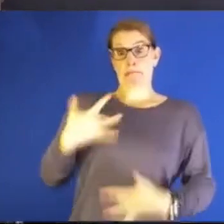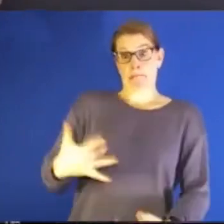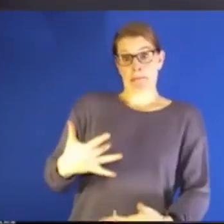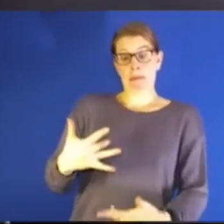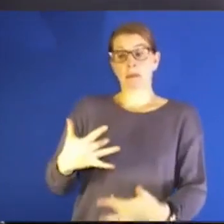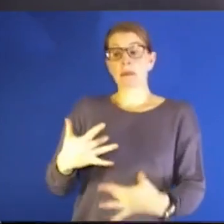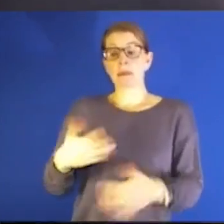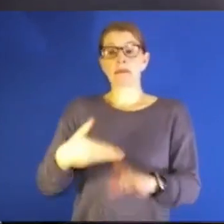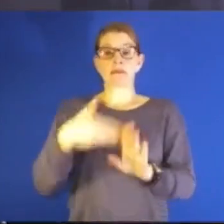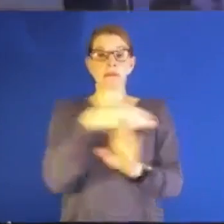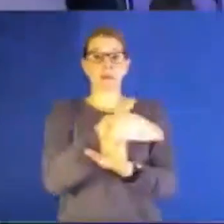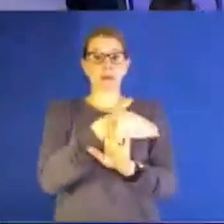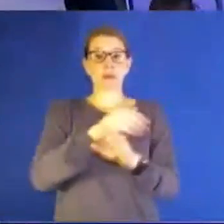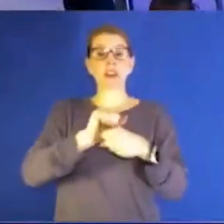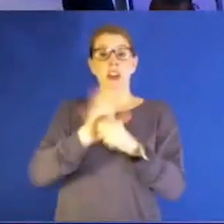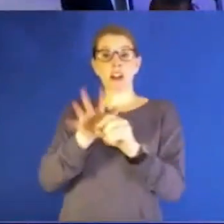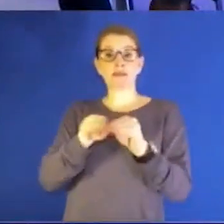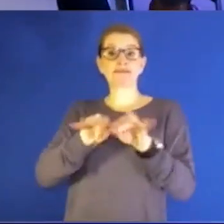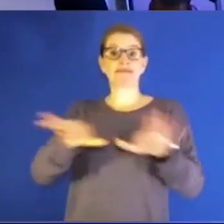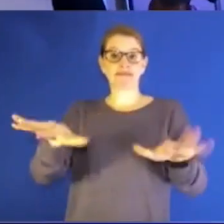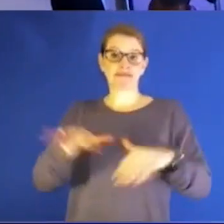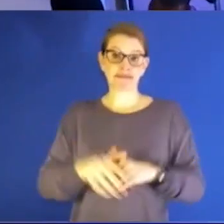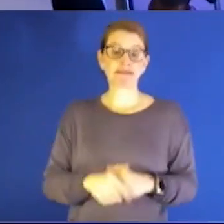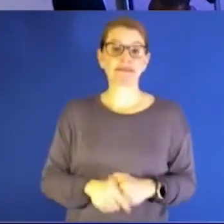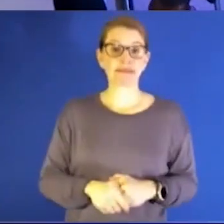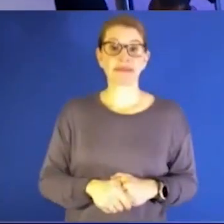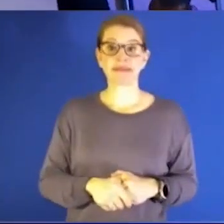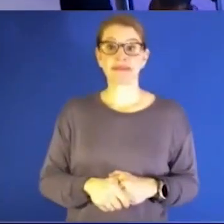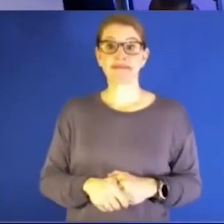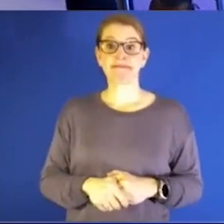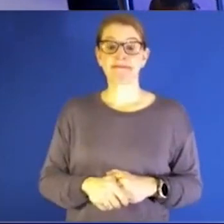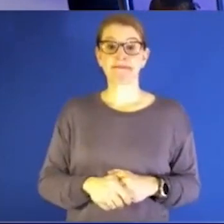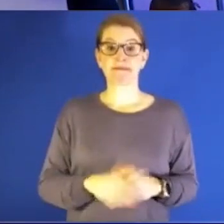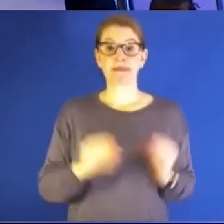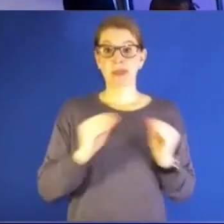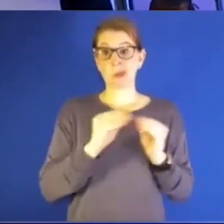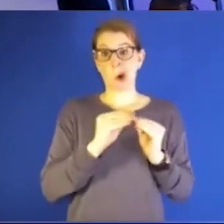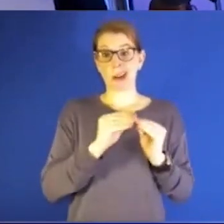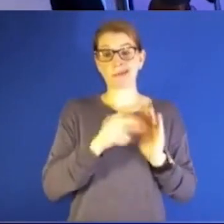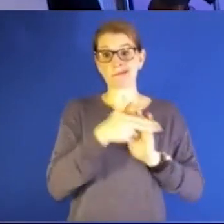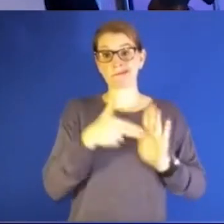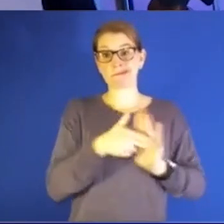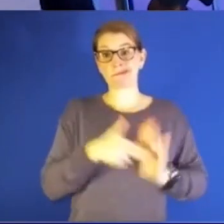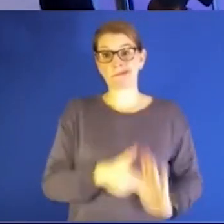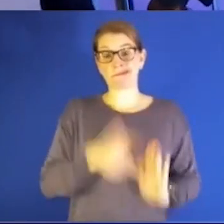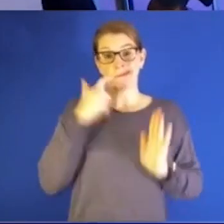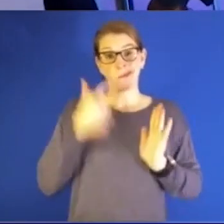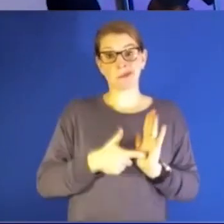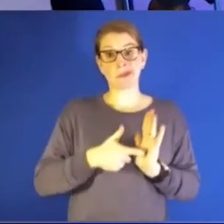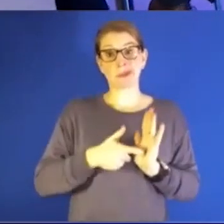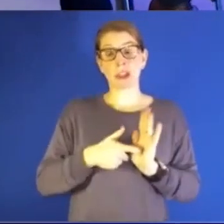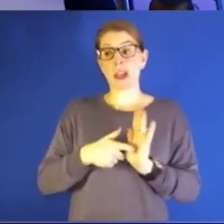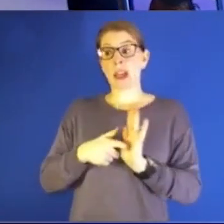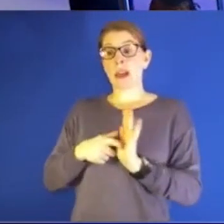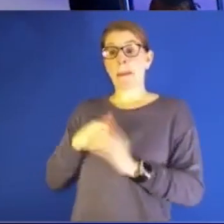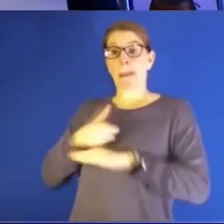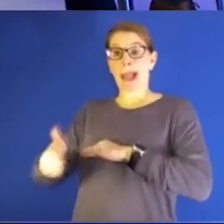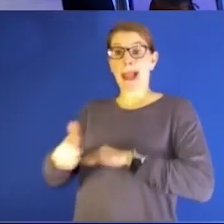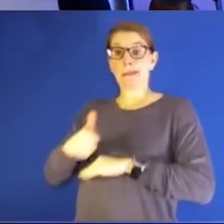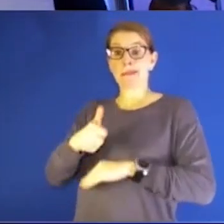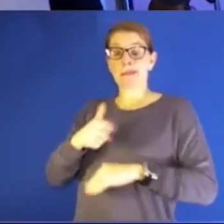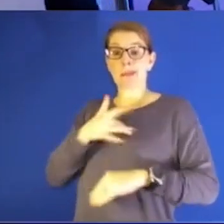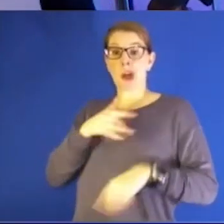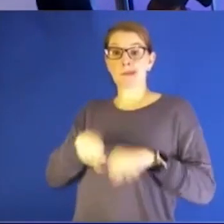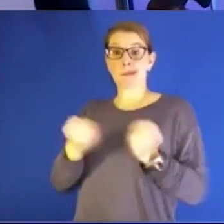the pandemic hit. So you can't necessarily blame those broken hearts on COVID. I want to turn to our guest, cardiologist, Dr.